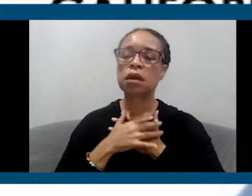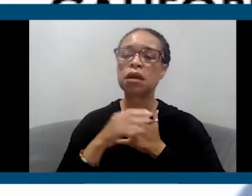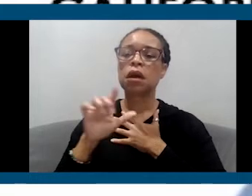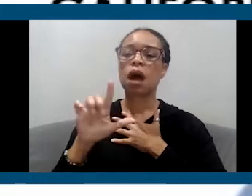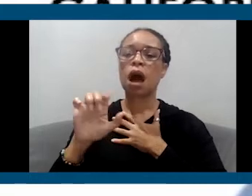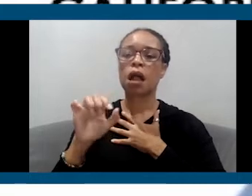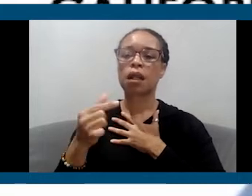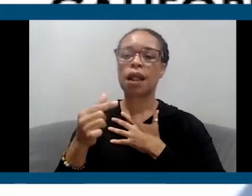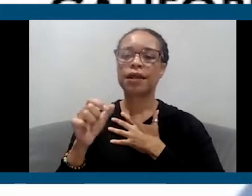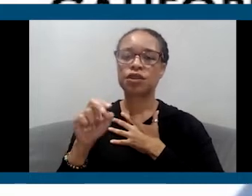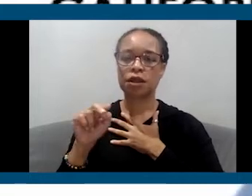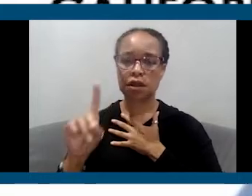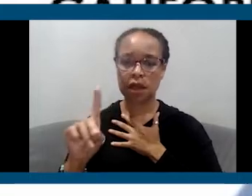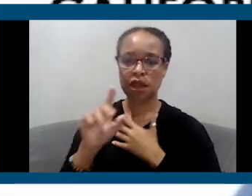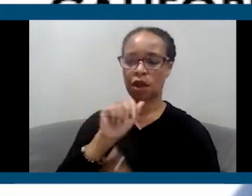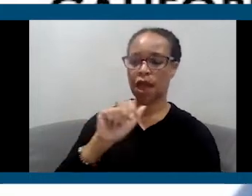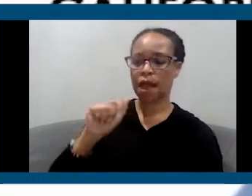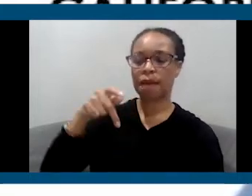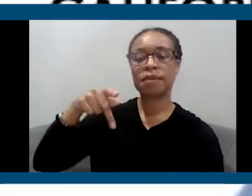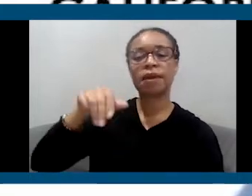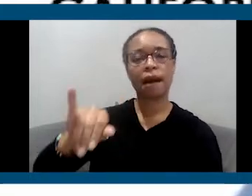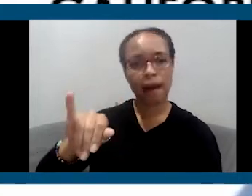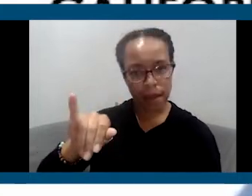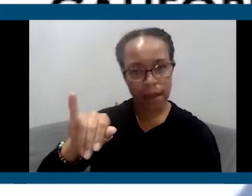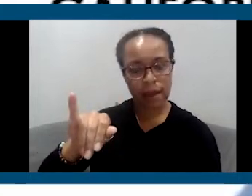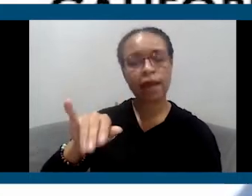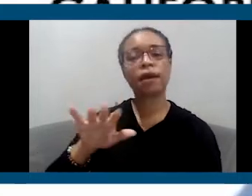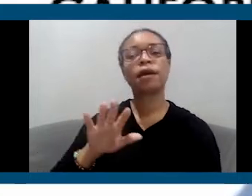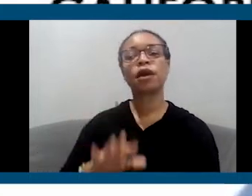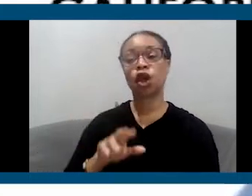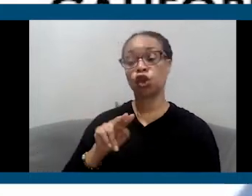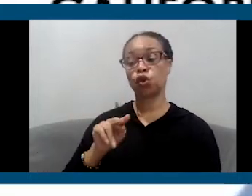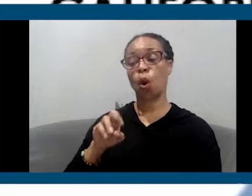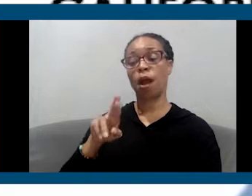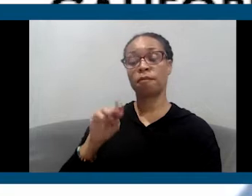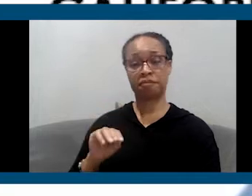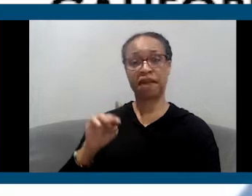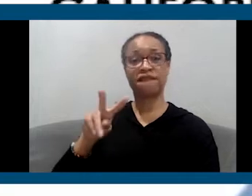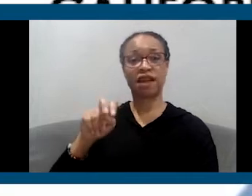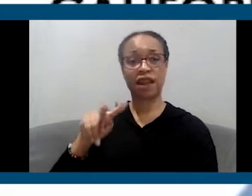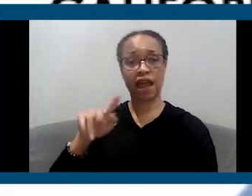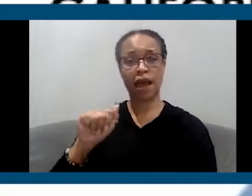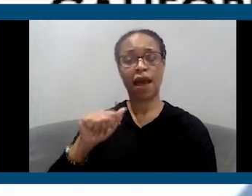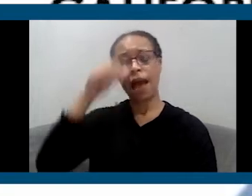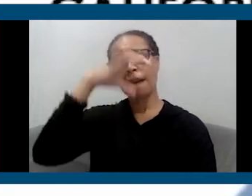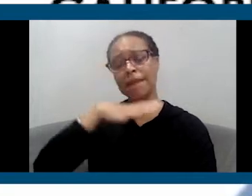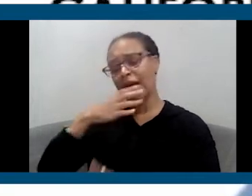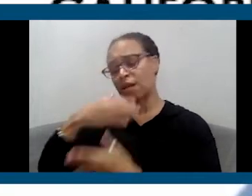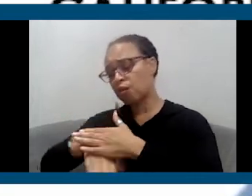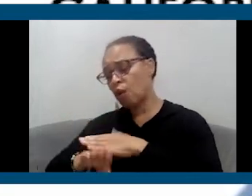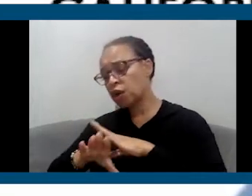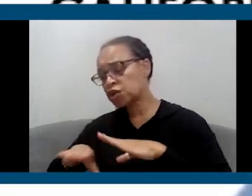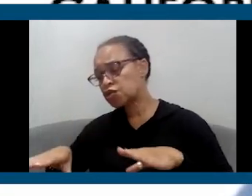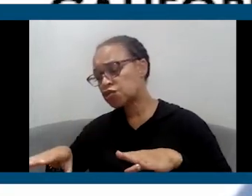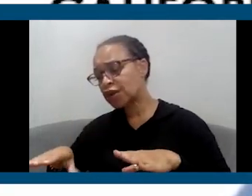in our API community in former Secretary Norm Mineta, a man that was born as a child and lived in a